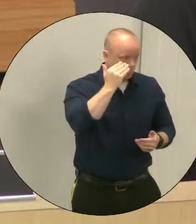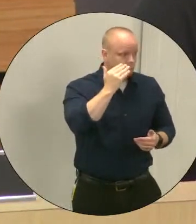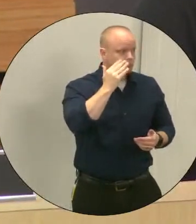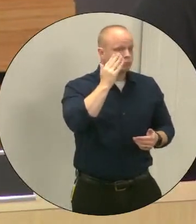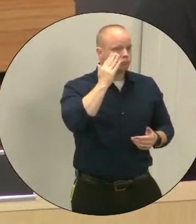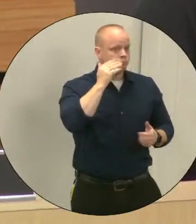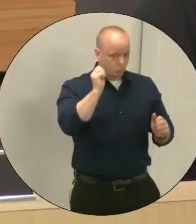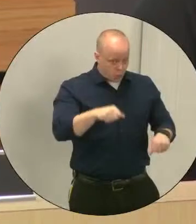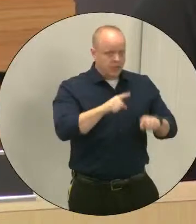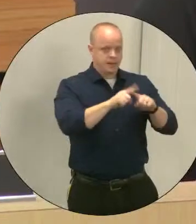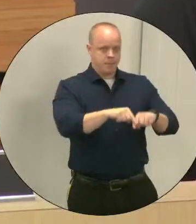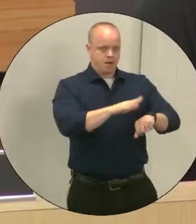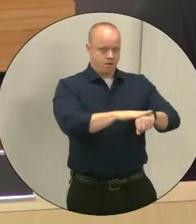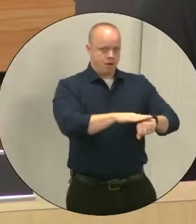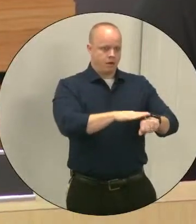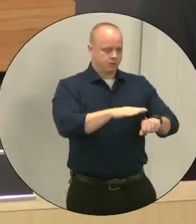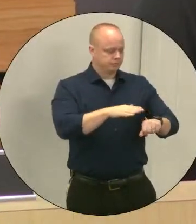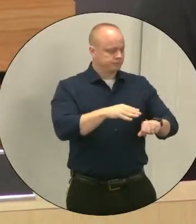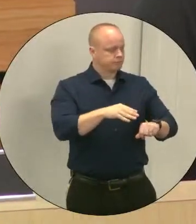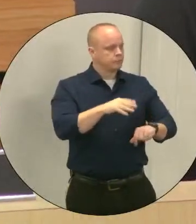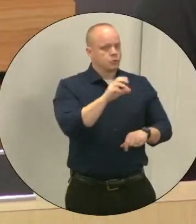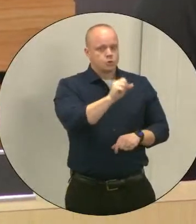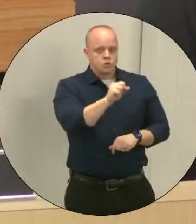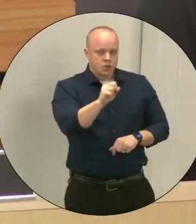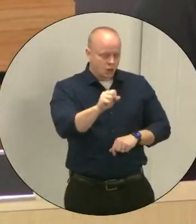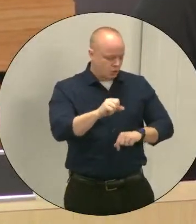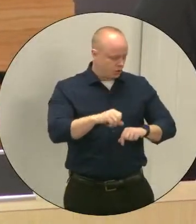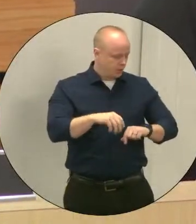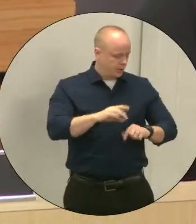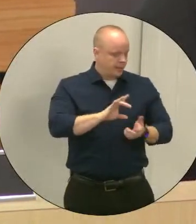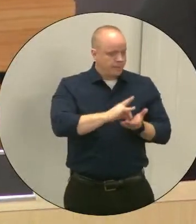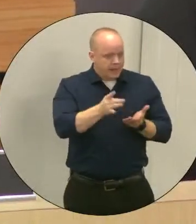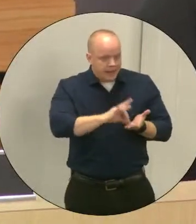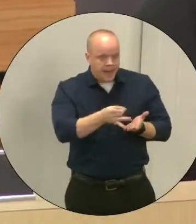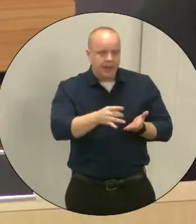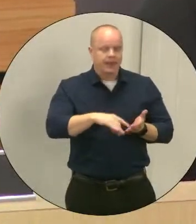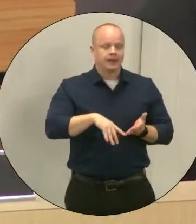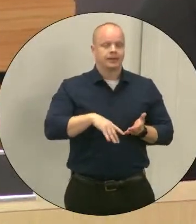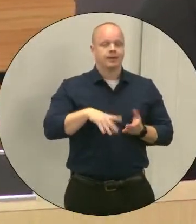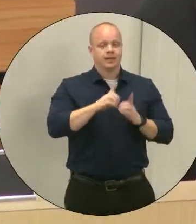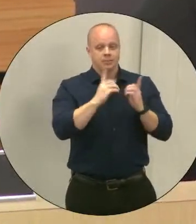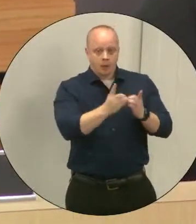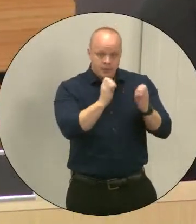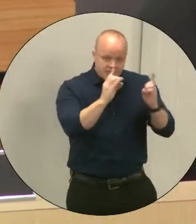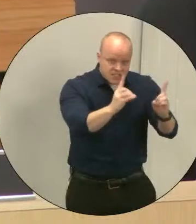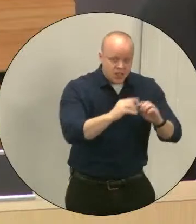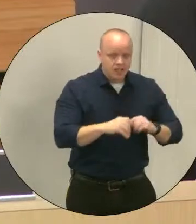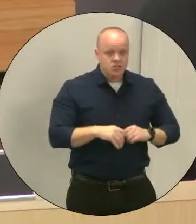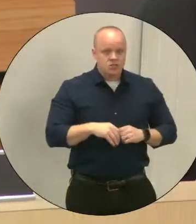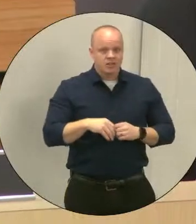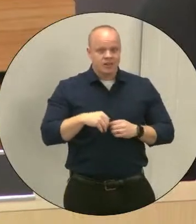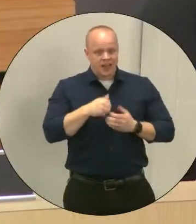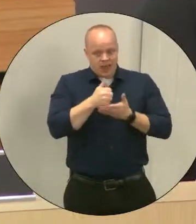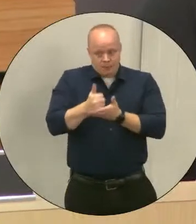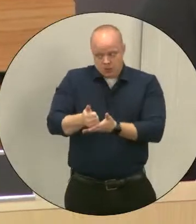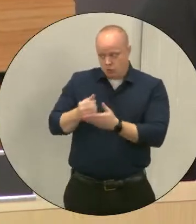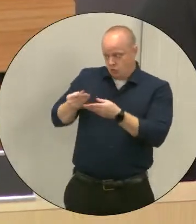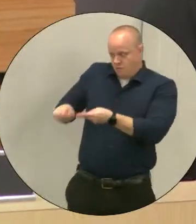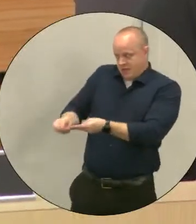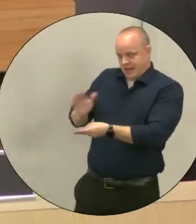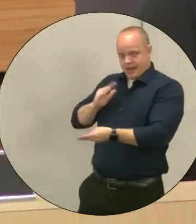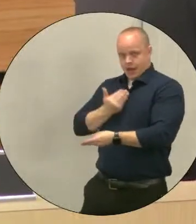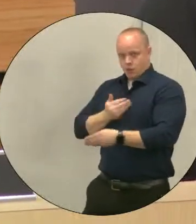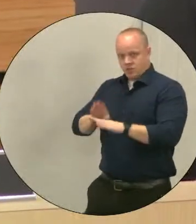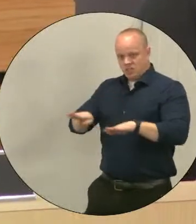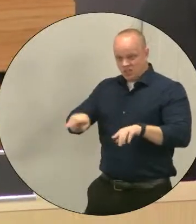we could count on, things like Social Security, Medicaid, the Department of Education helping us to feed our children,